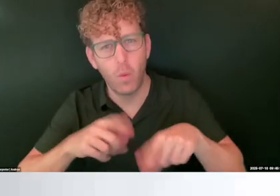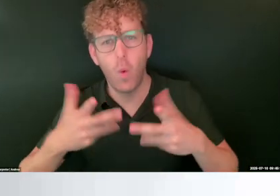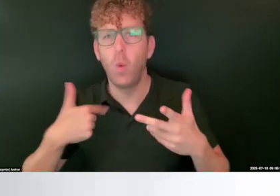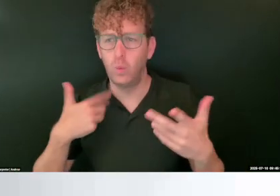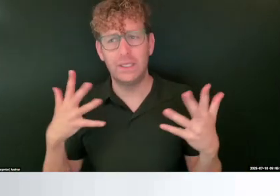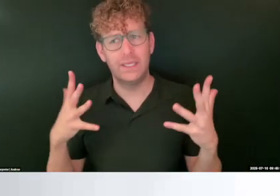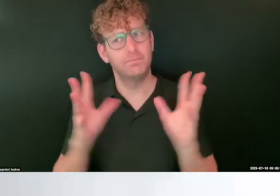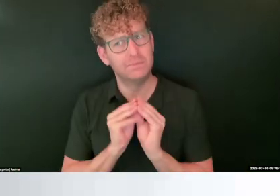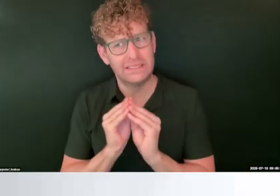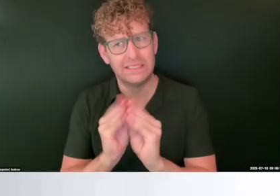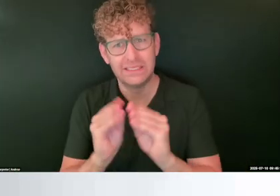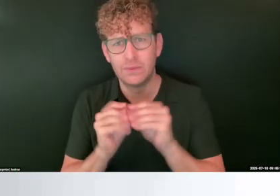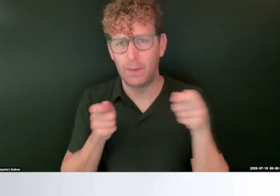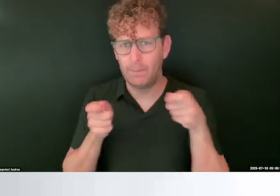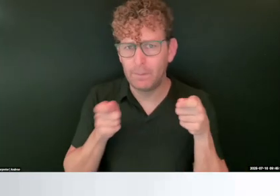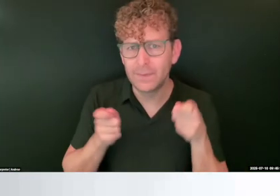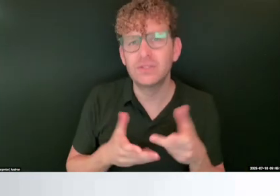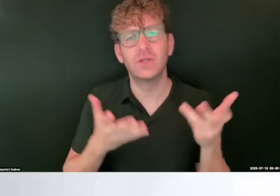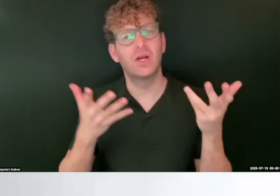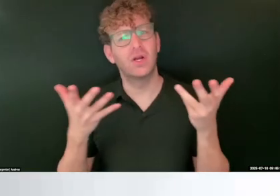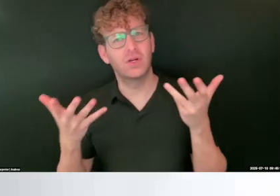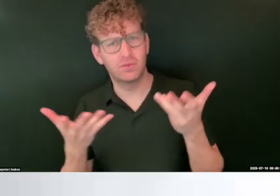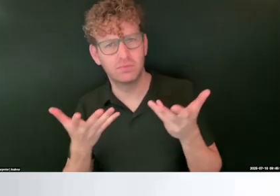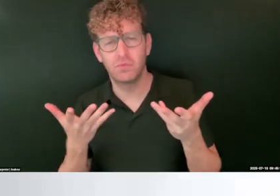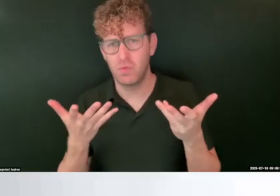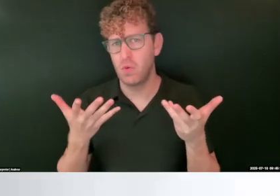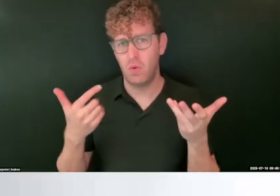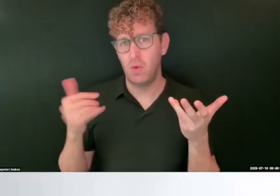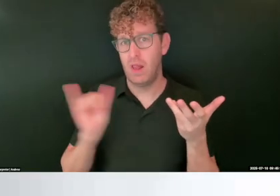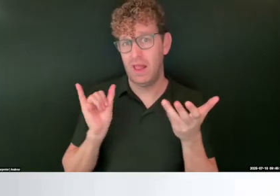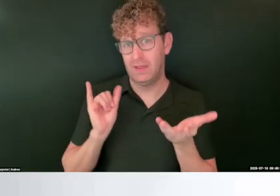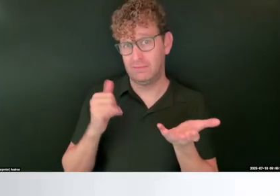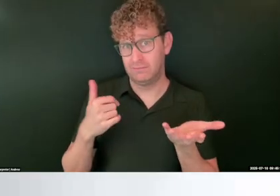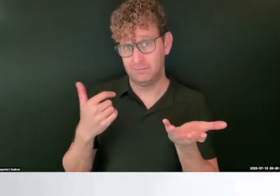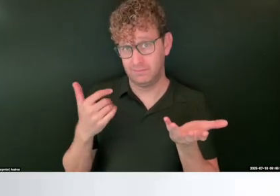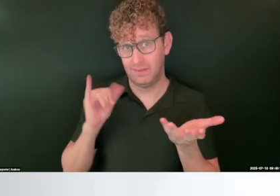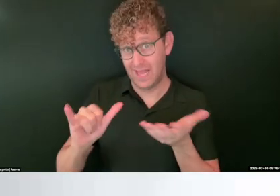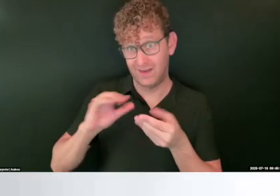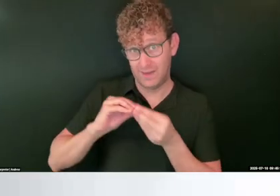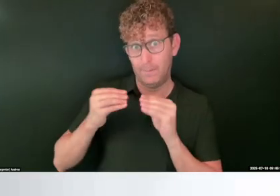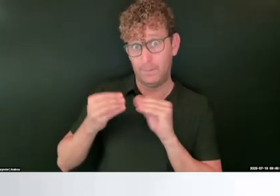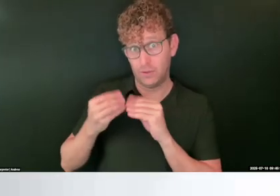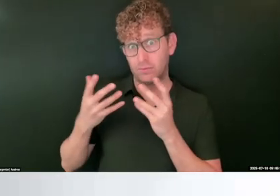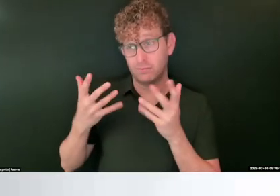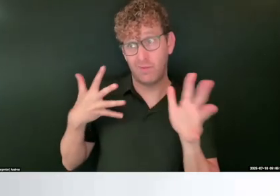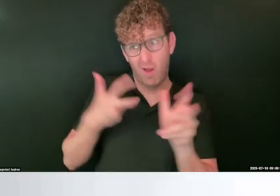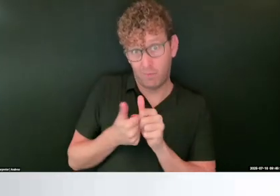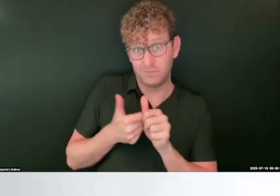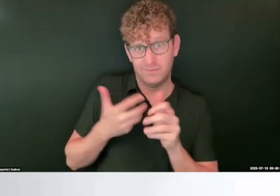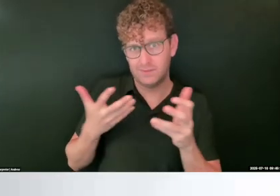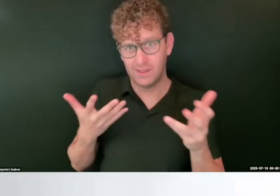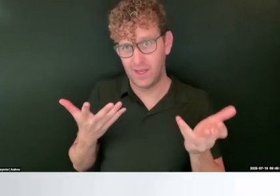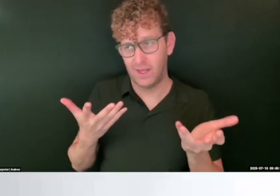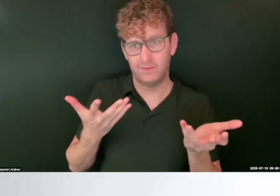administrator, things like that. Like I said, these numbers come regularly. We can update